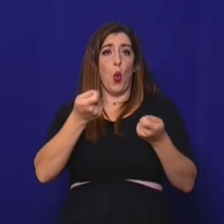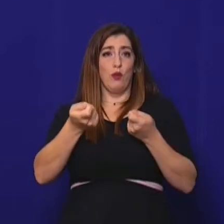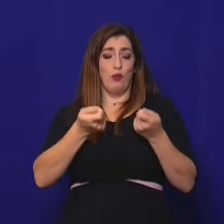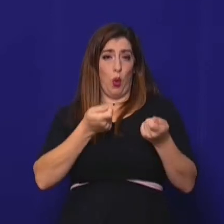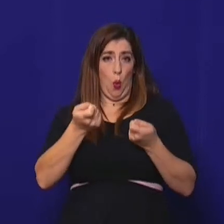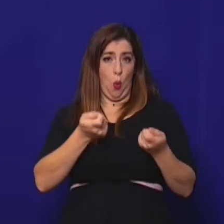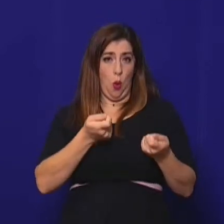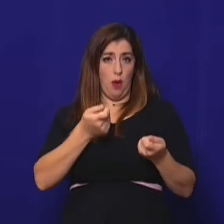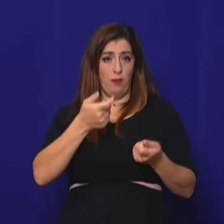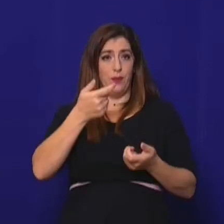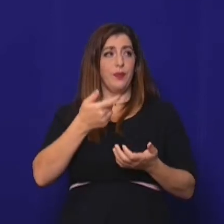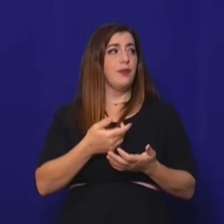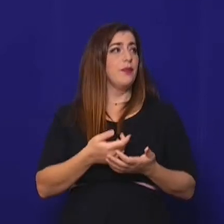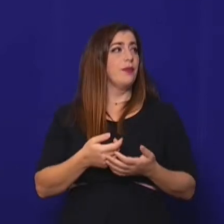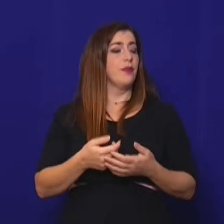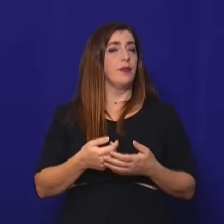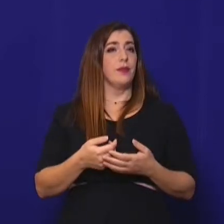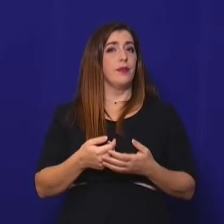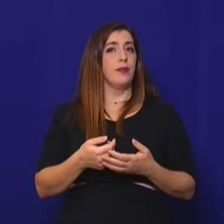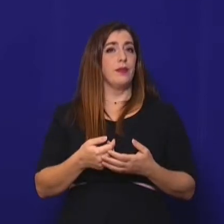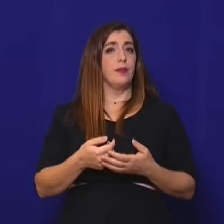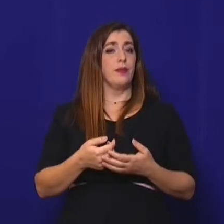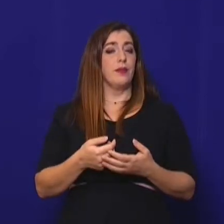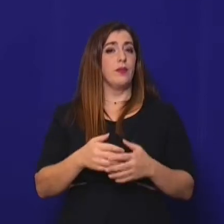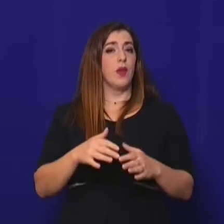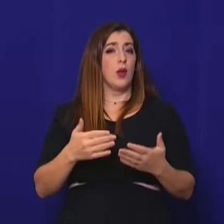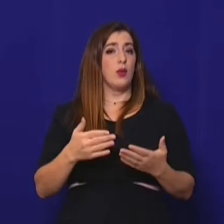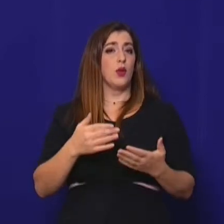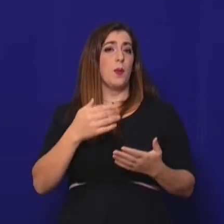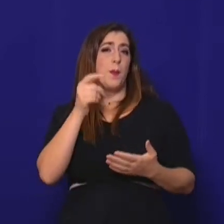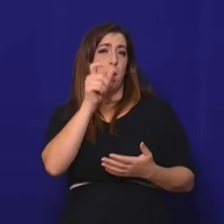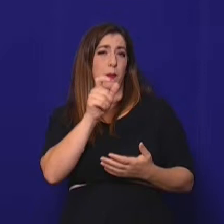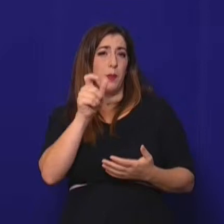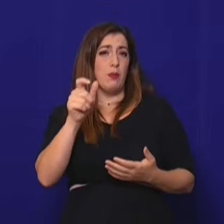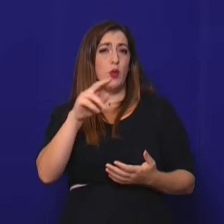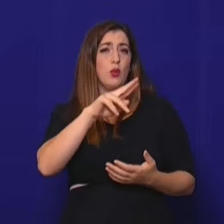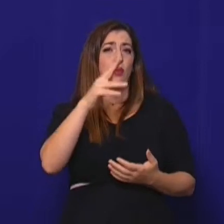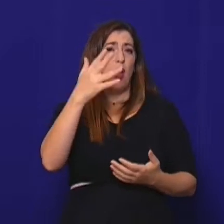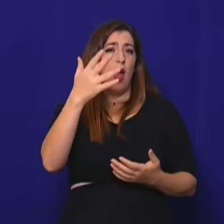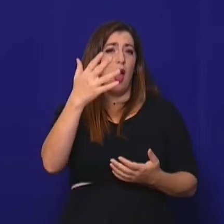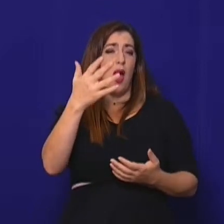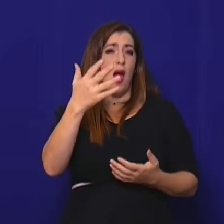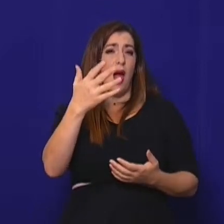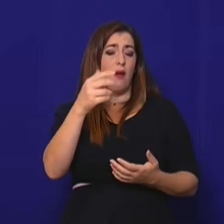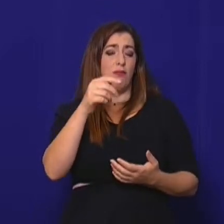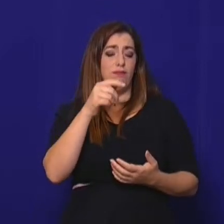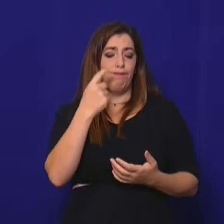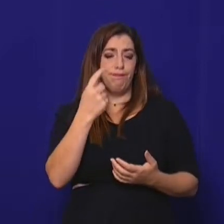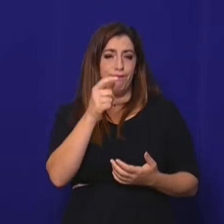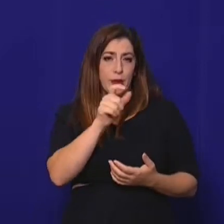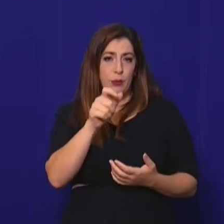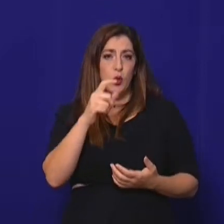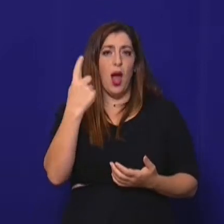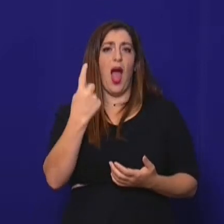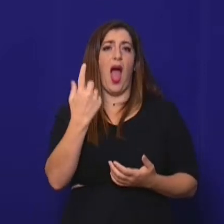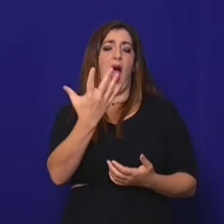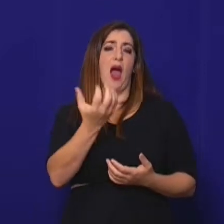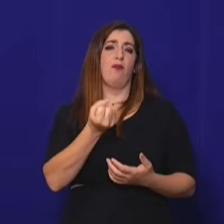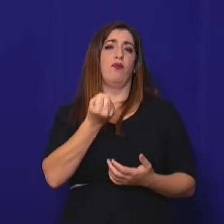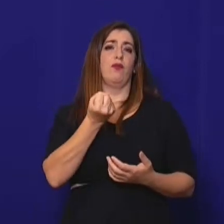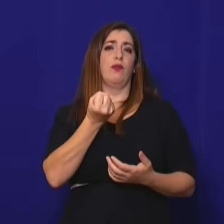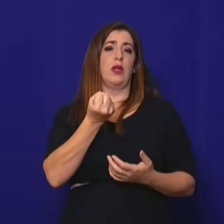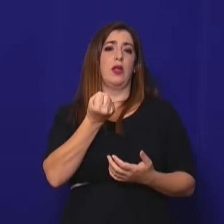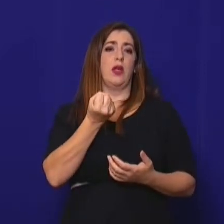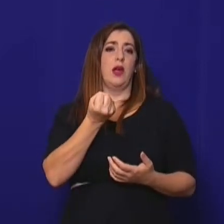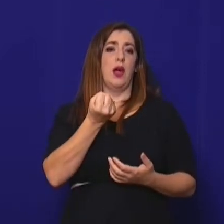testing to all those people who have symptoms or have suspicion that they could have been at risk. So please call